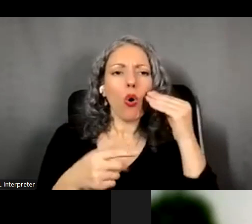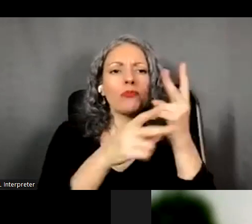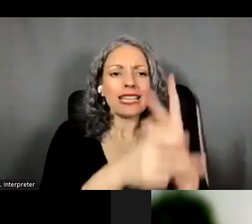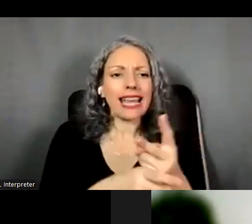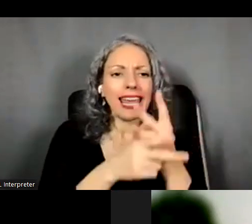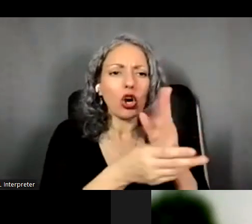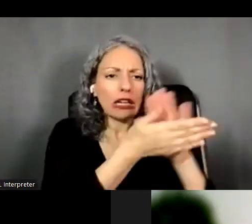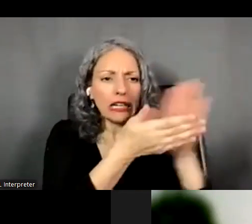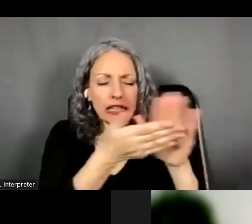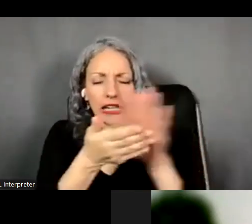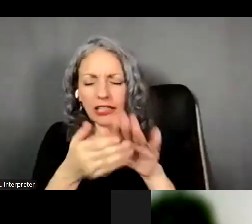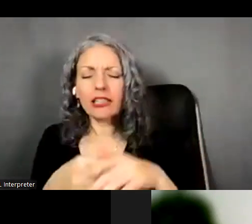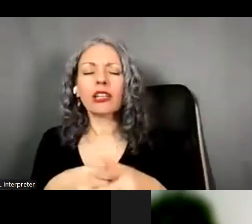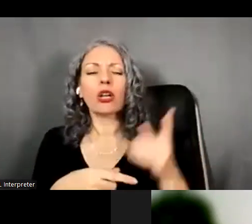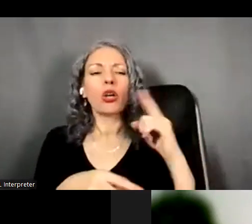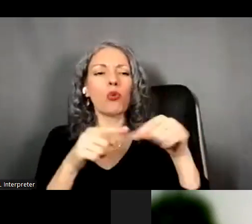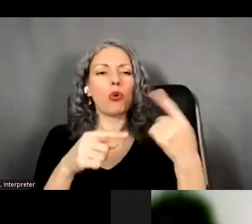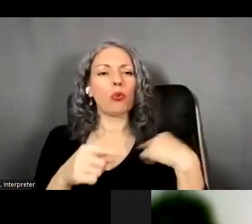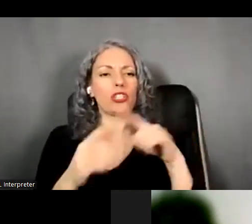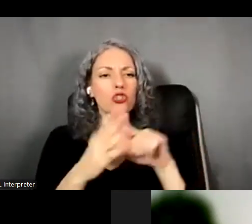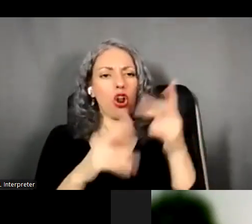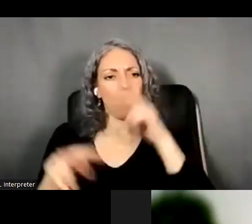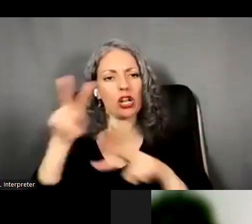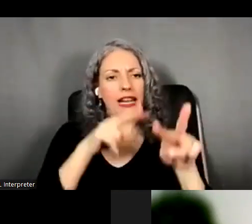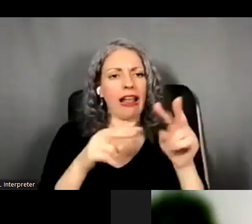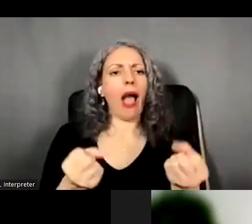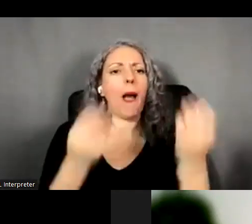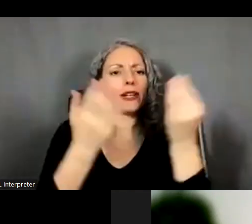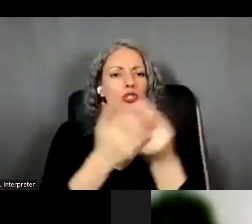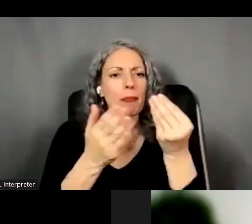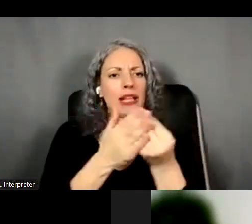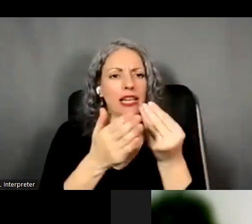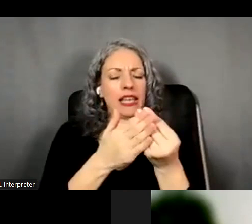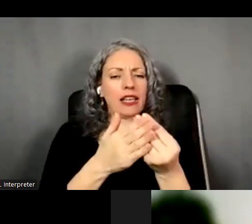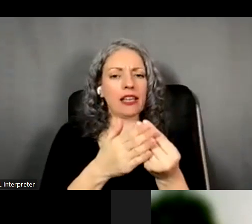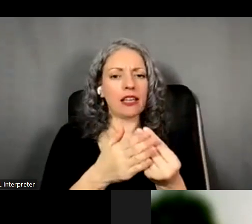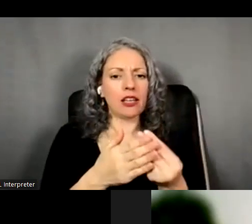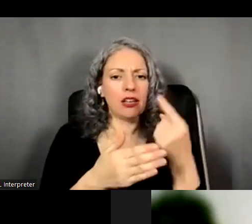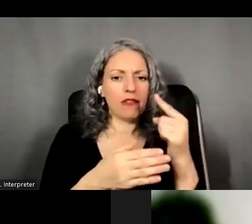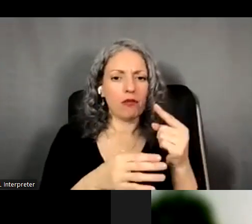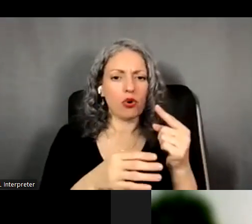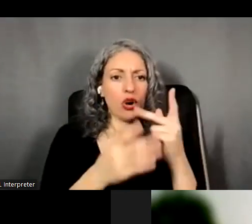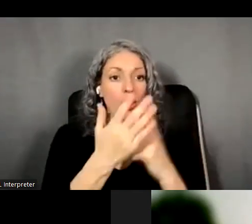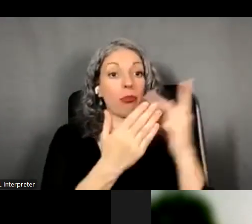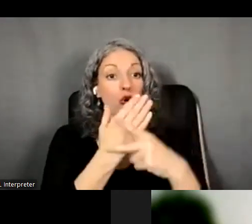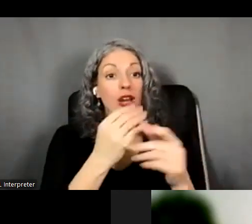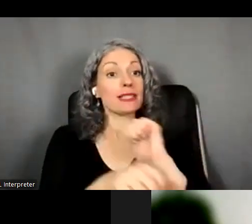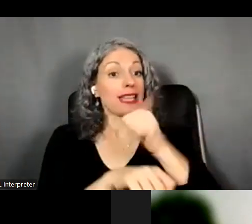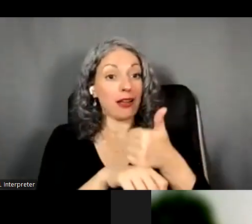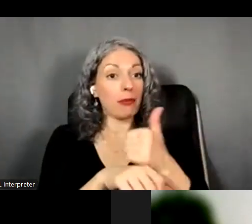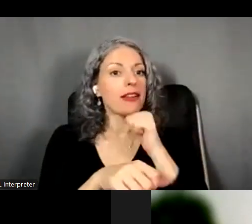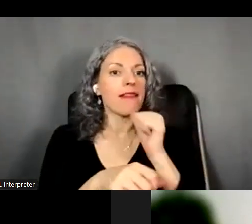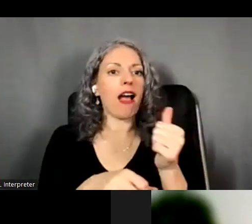adaptation. When we started looking at what the cost would be to stand up a program and really not lose money,